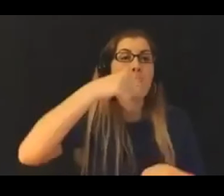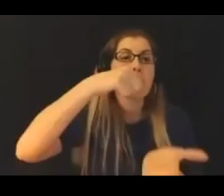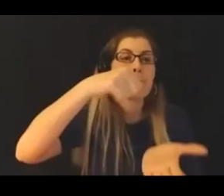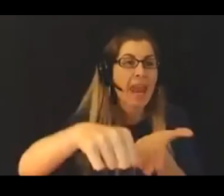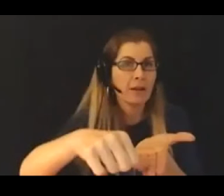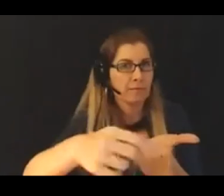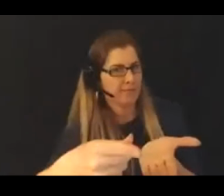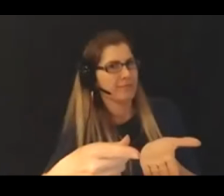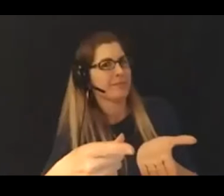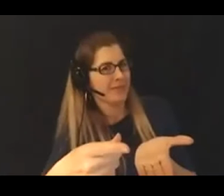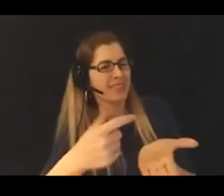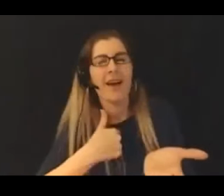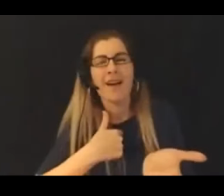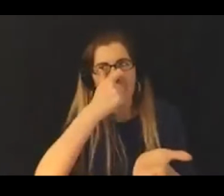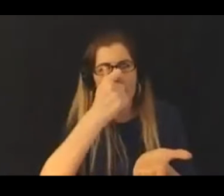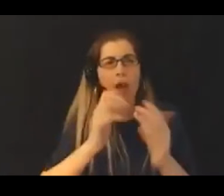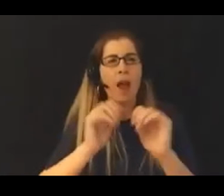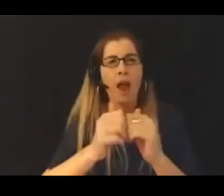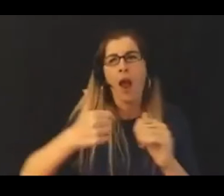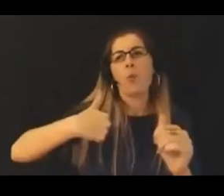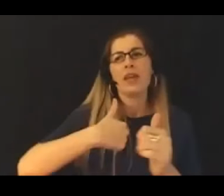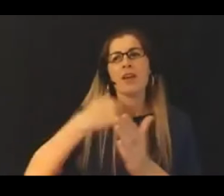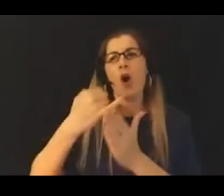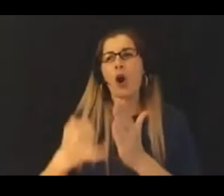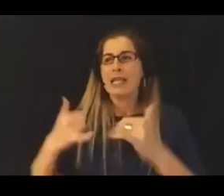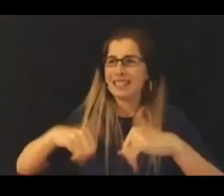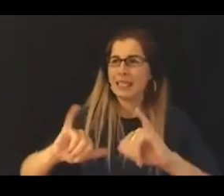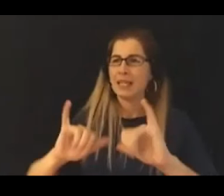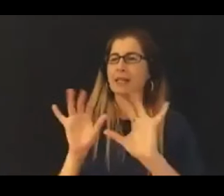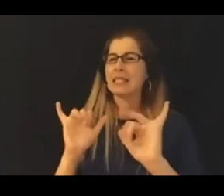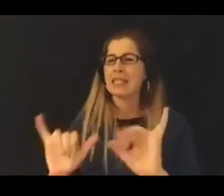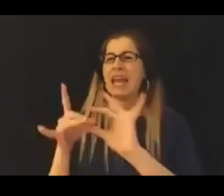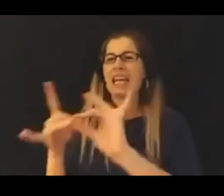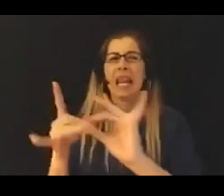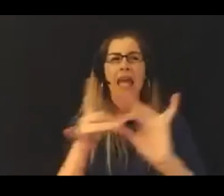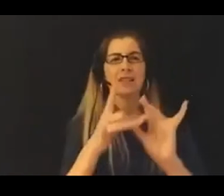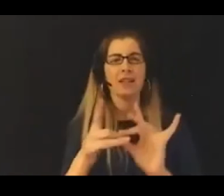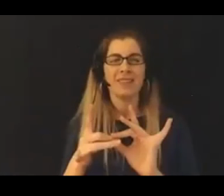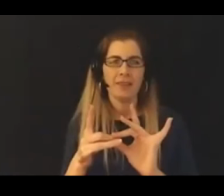connected as artists, even when we are far apart. And so this has been kind of a natural